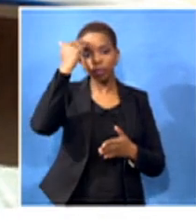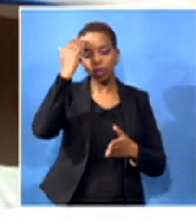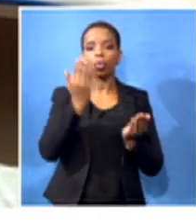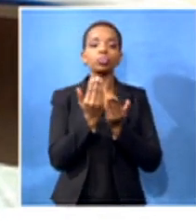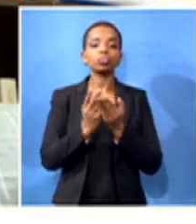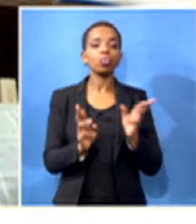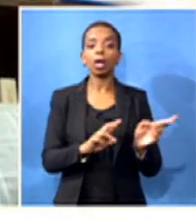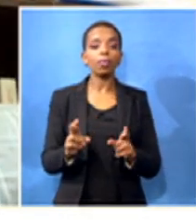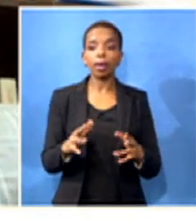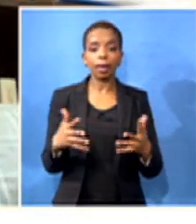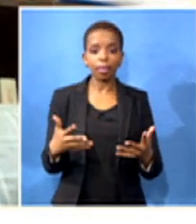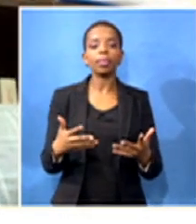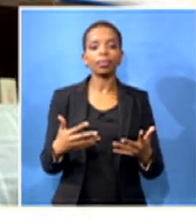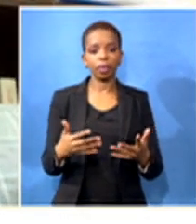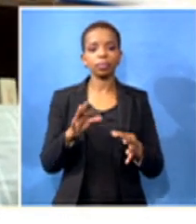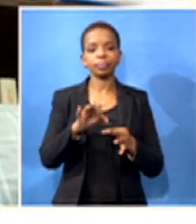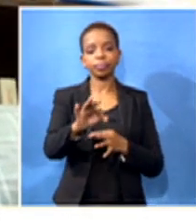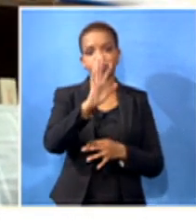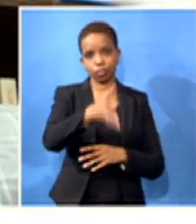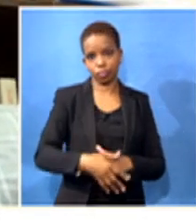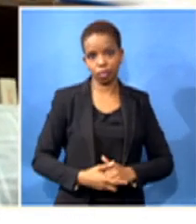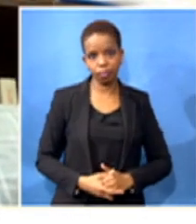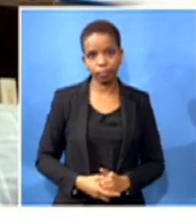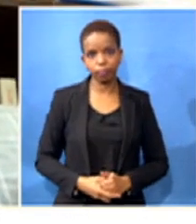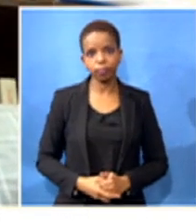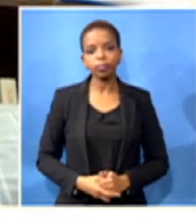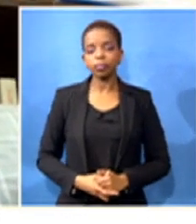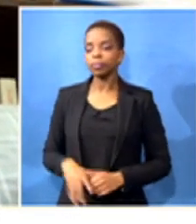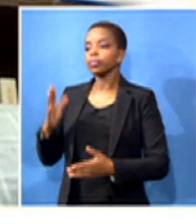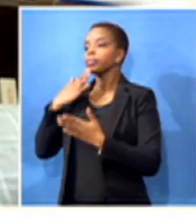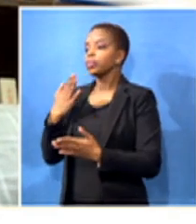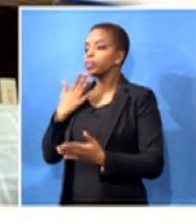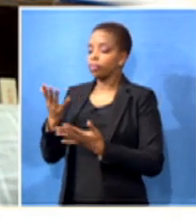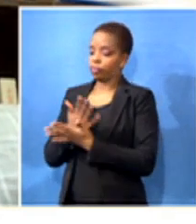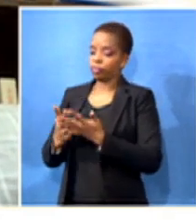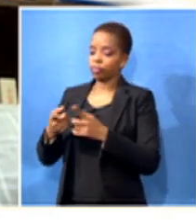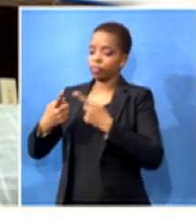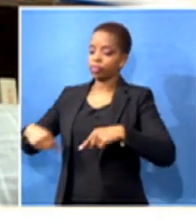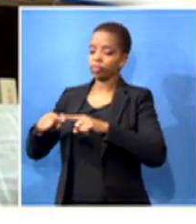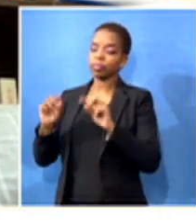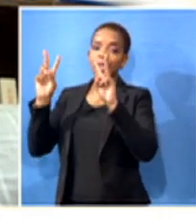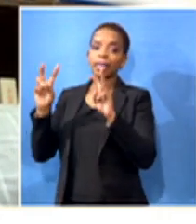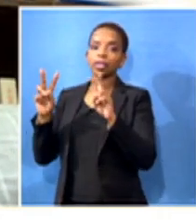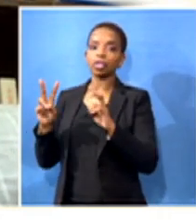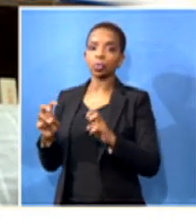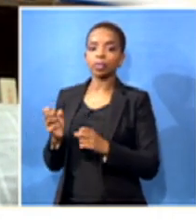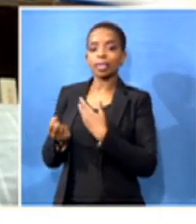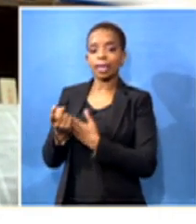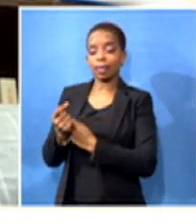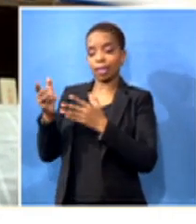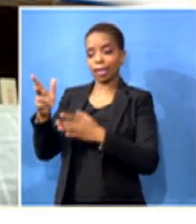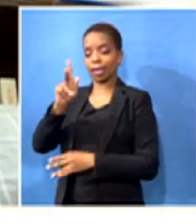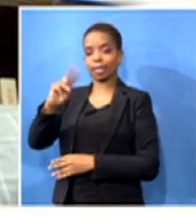KwaZulu-Natal. We've got to leave it there. Thanks for your time. Thanks for talking to us here on the program about issues facing KwaZulu-Natal